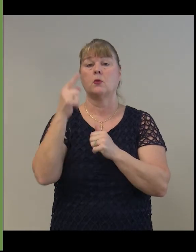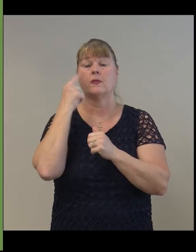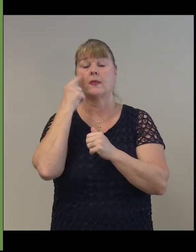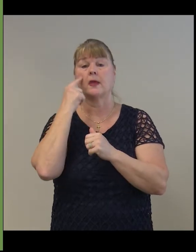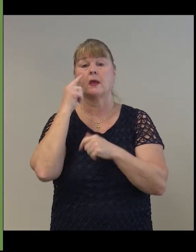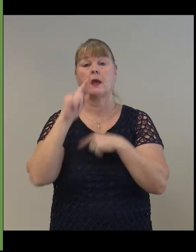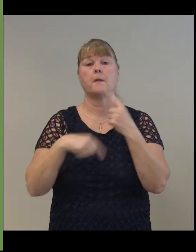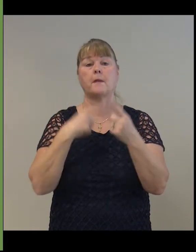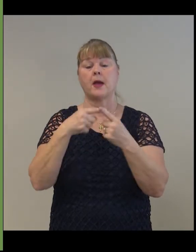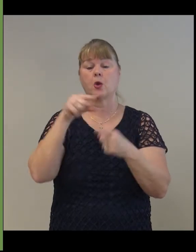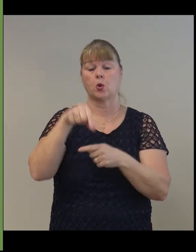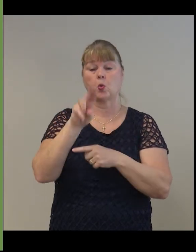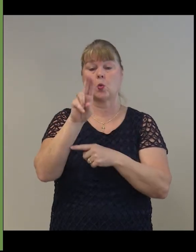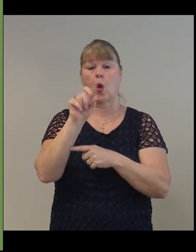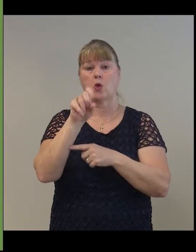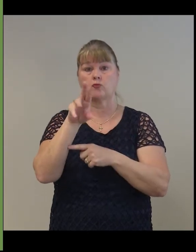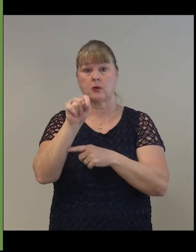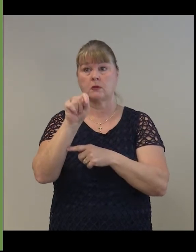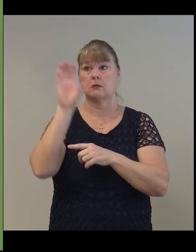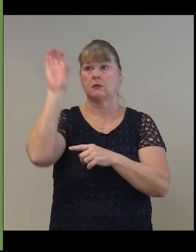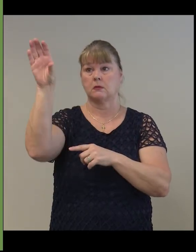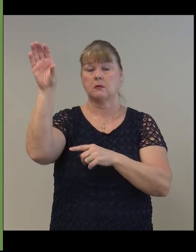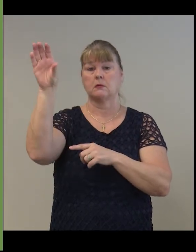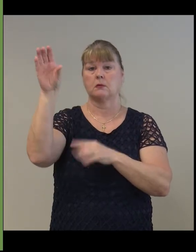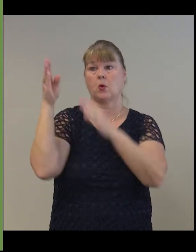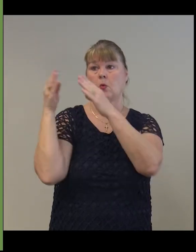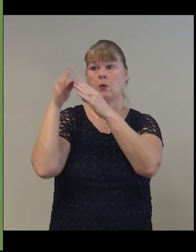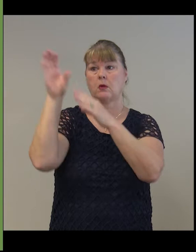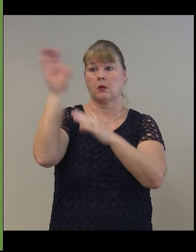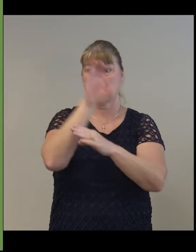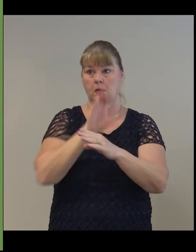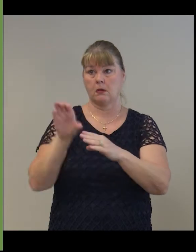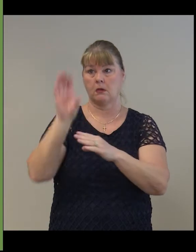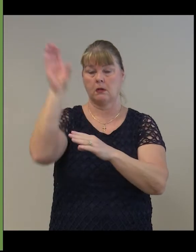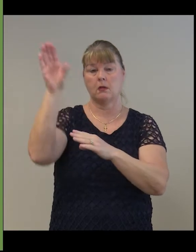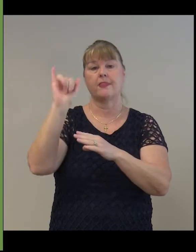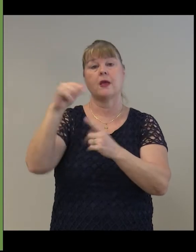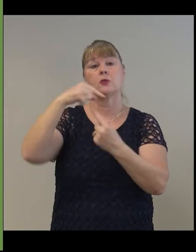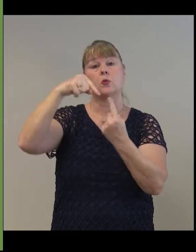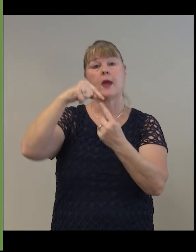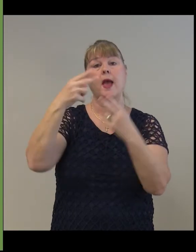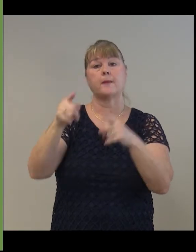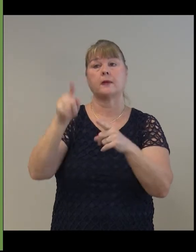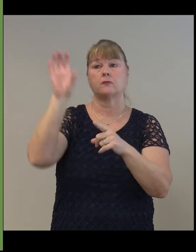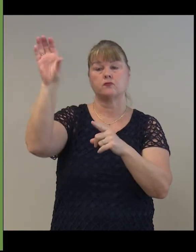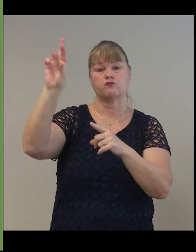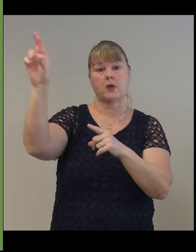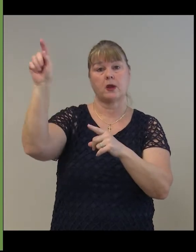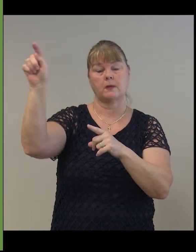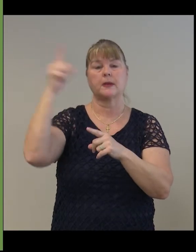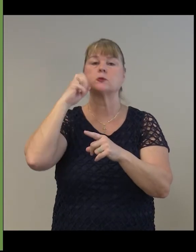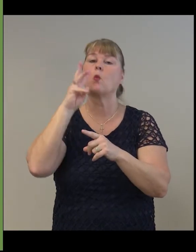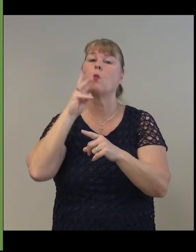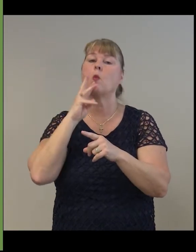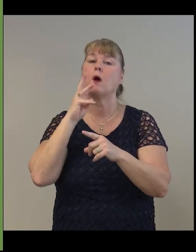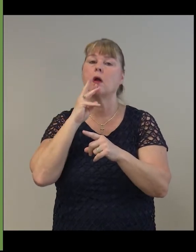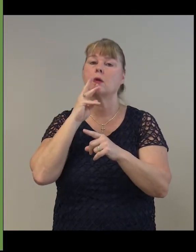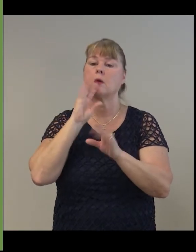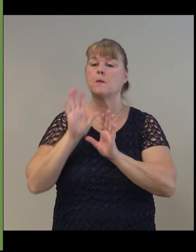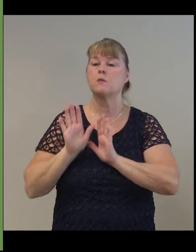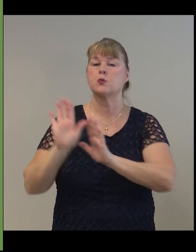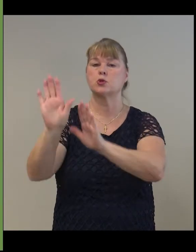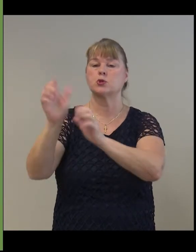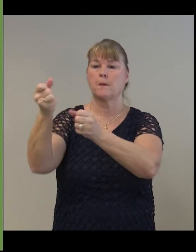a quadrant here, the tornadoes are going to happen in that upper right-hand quadrant because water is being pushed